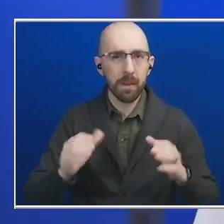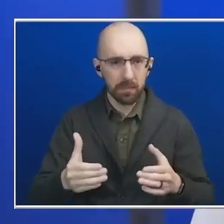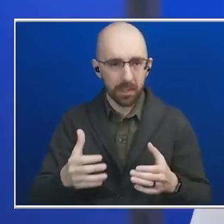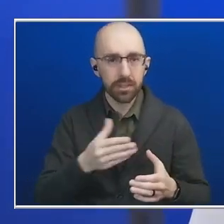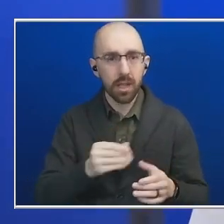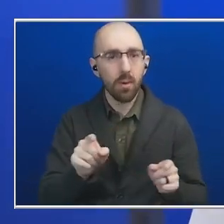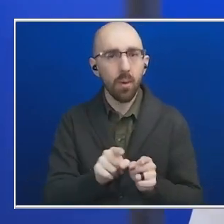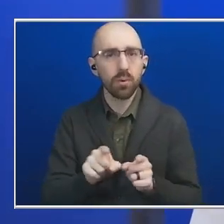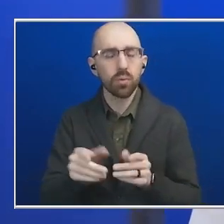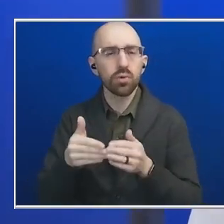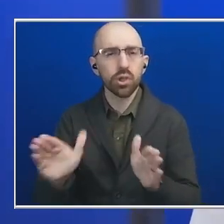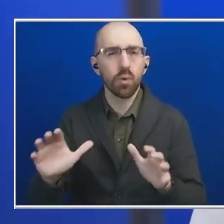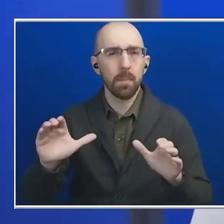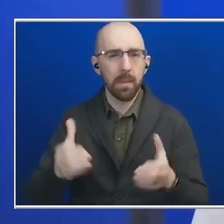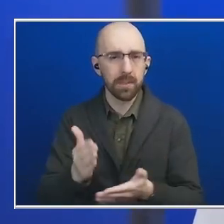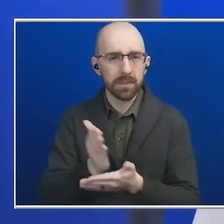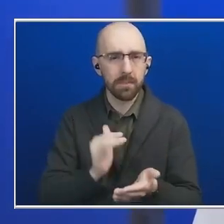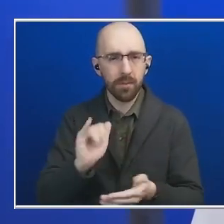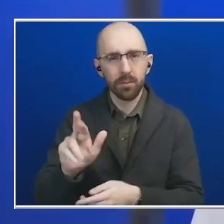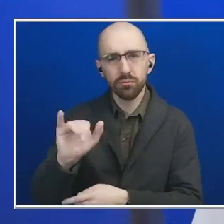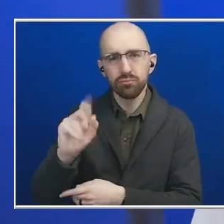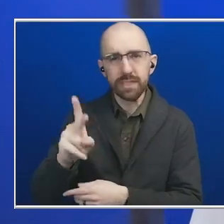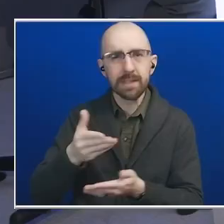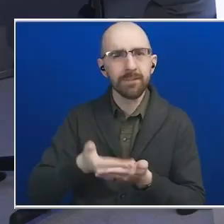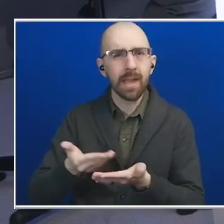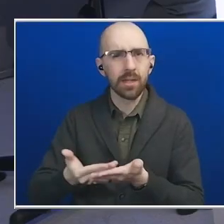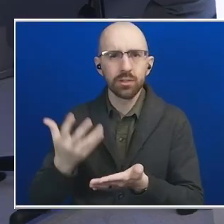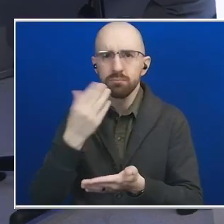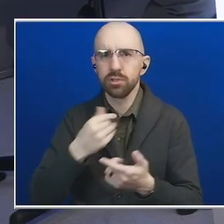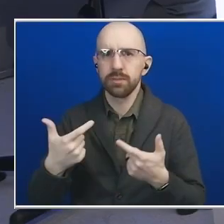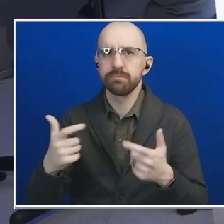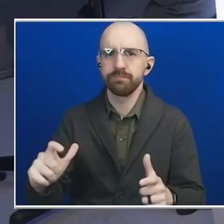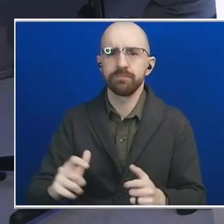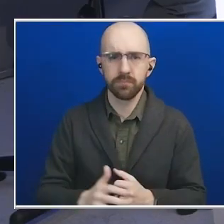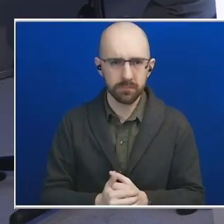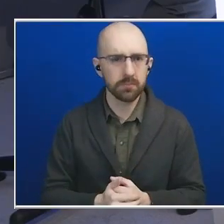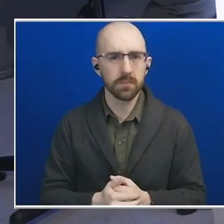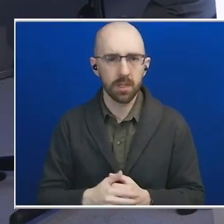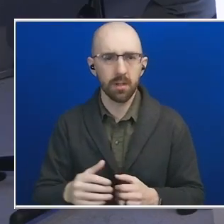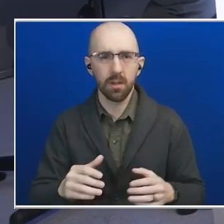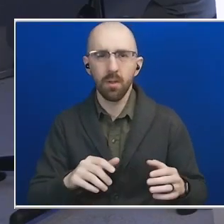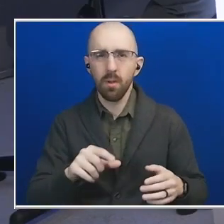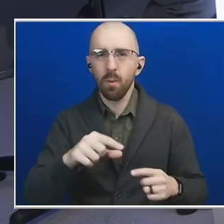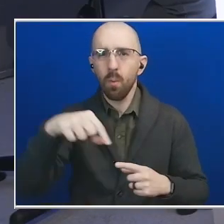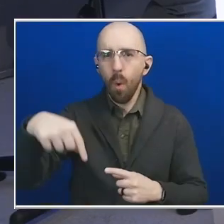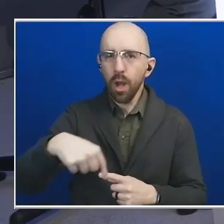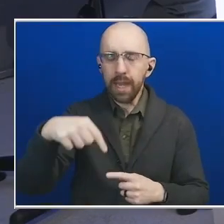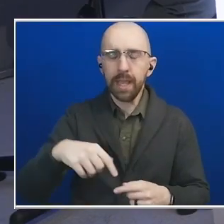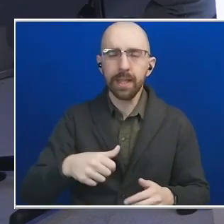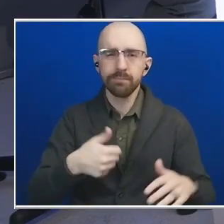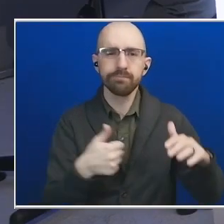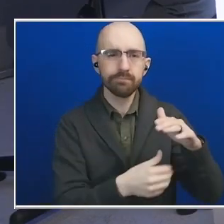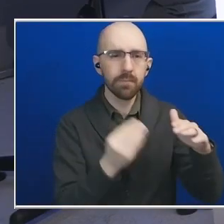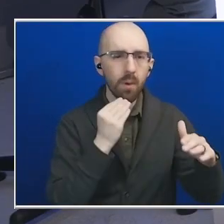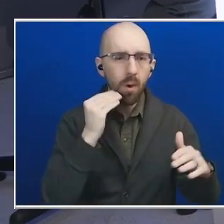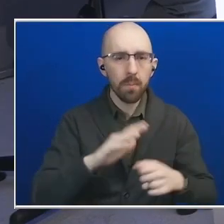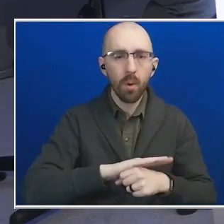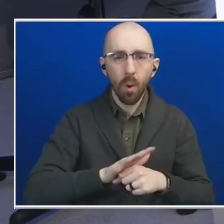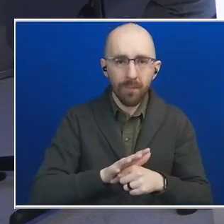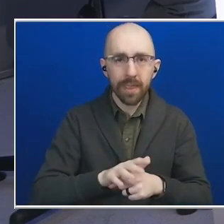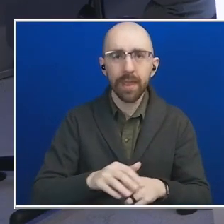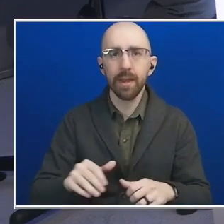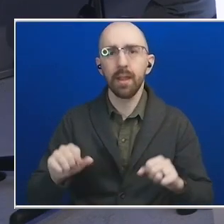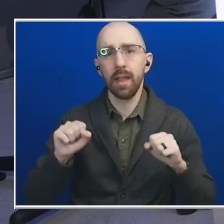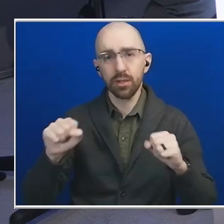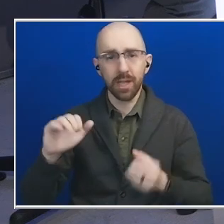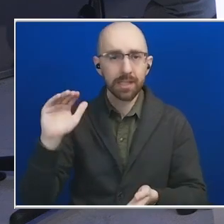population, some of those risk factors being pretty prevalent. Yeah, so the quarantine and COVID-19 didn't help obesity, lack of exercise, Correct. Drinking,